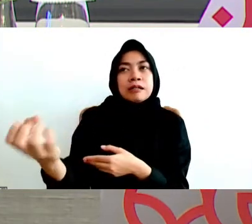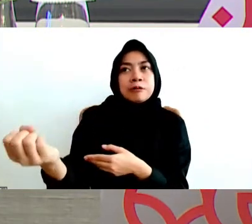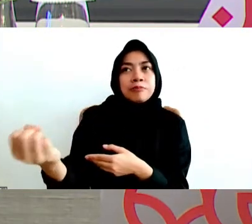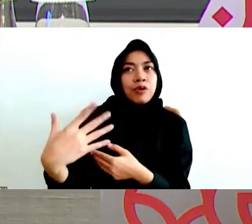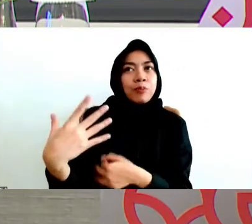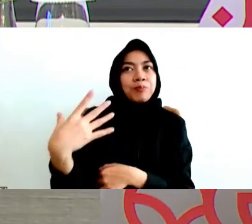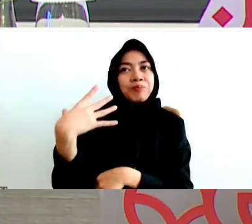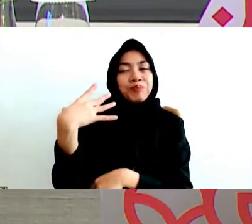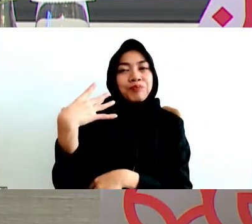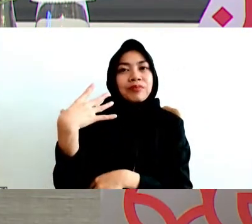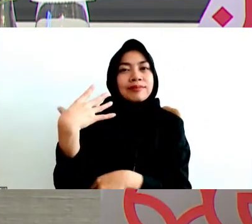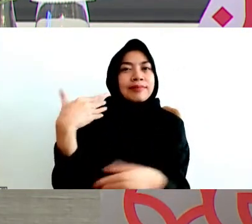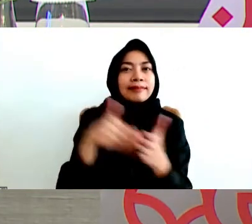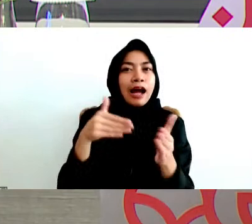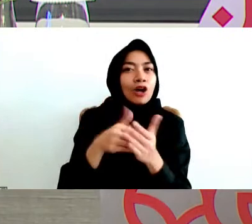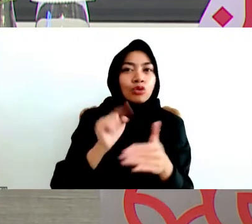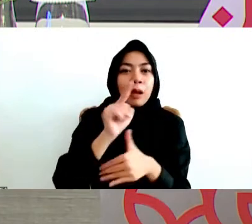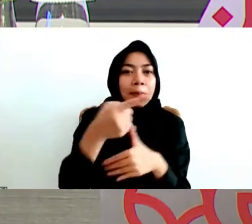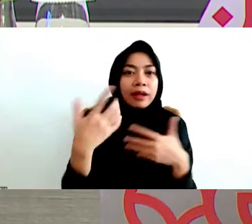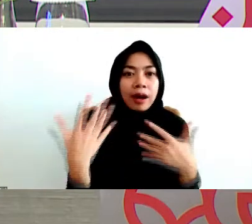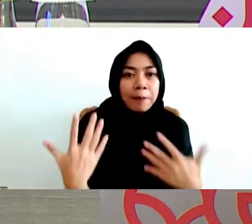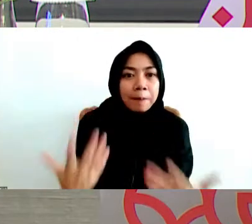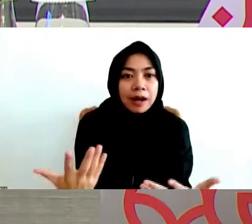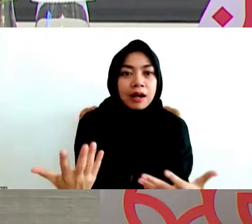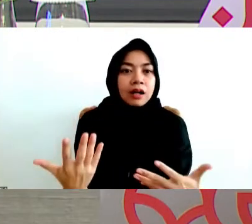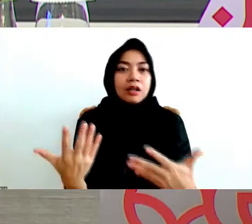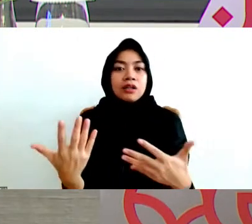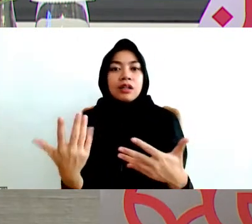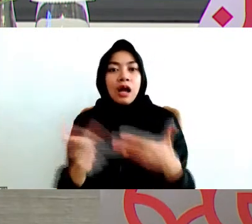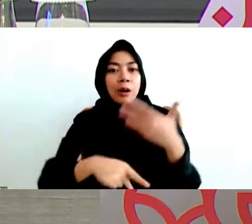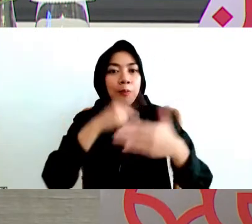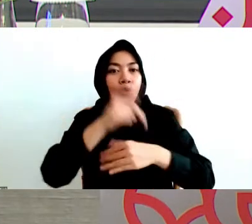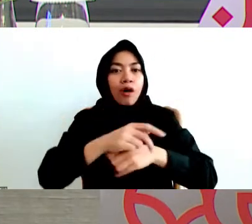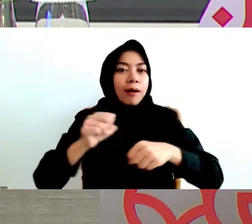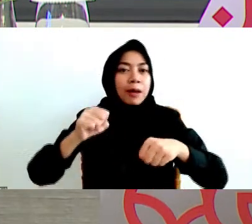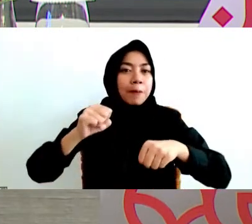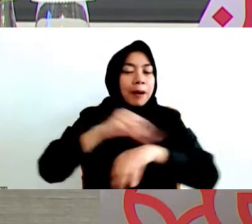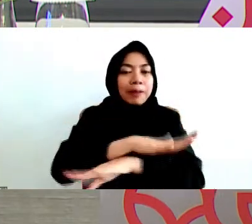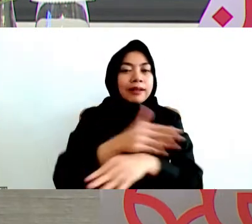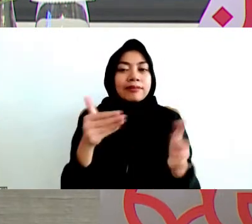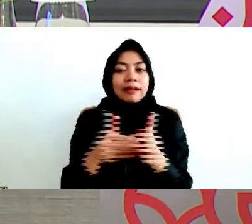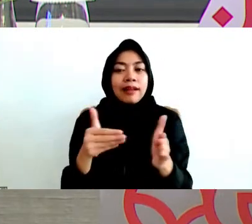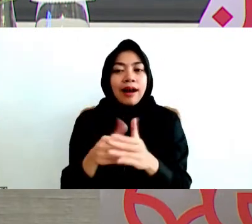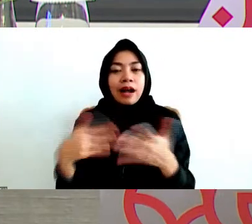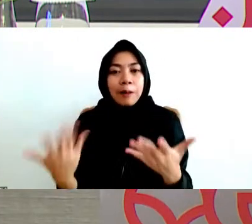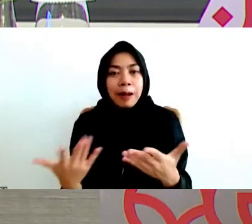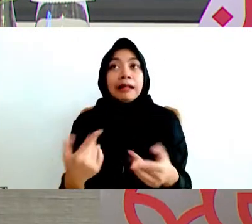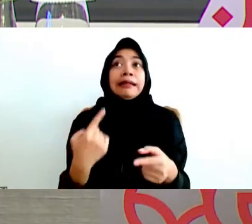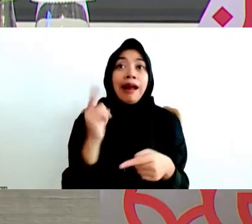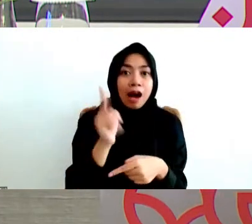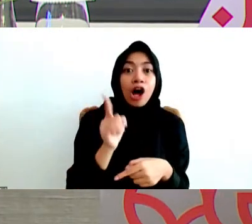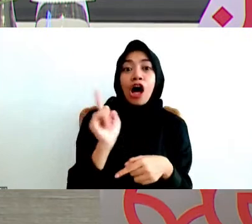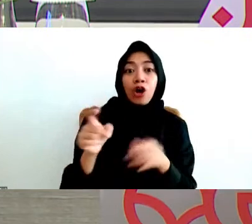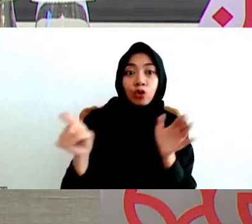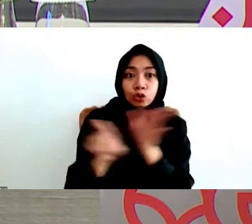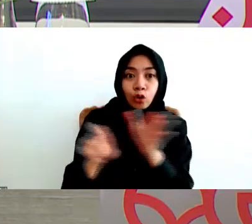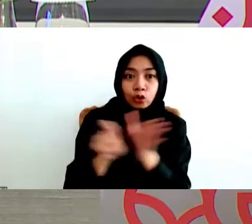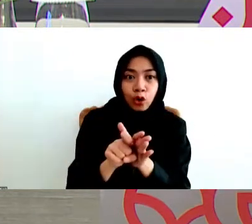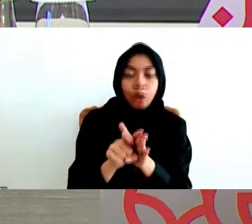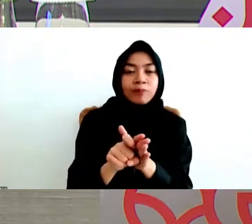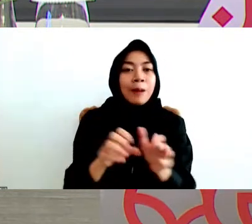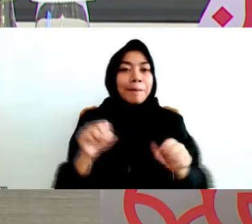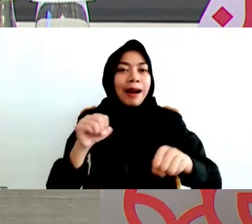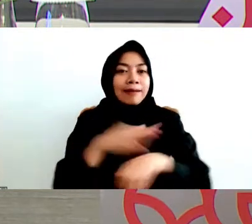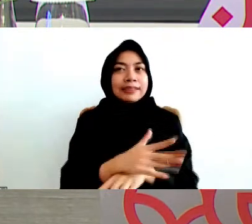main challenges in implementing those measures, and what are some of the best practices that implemented in Indonesia that maybe